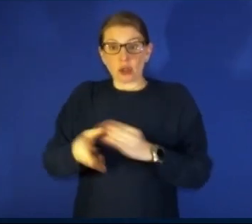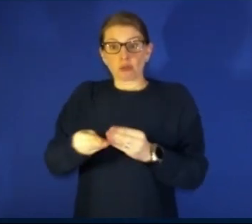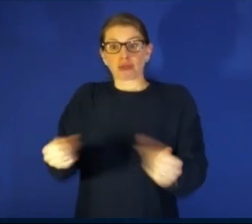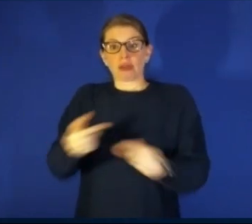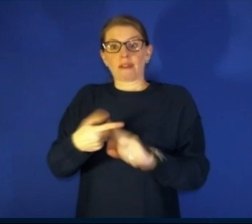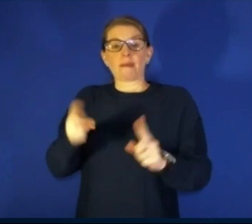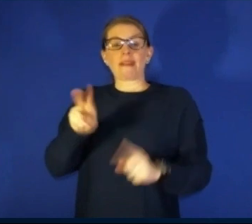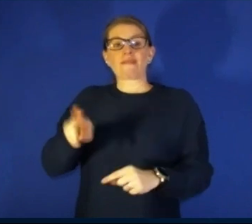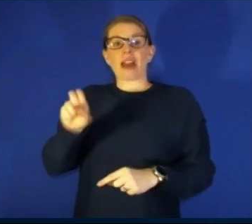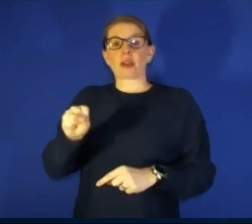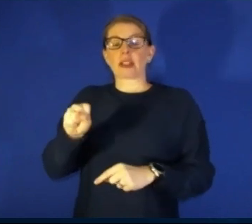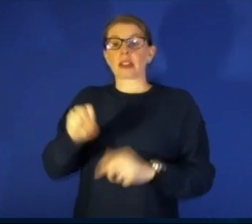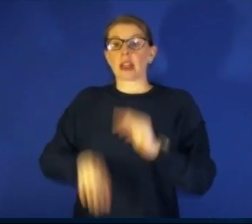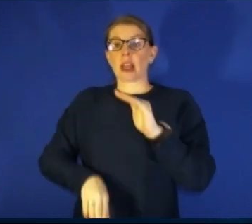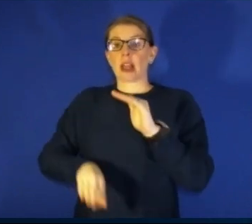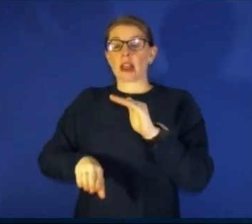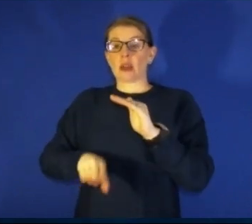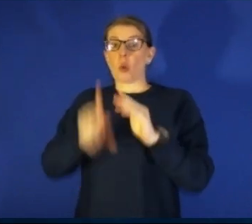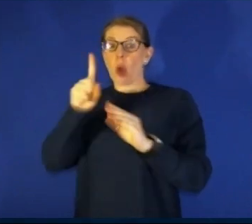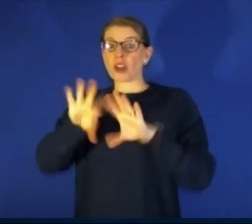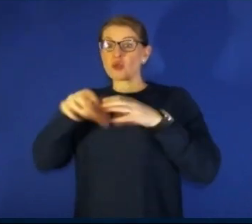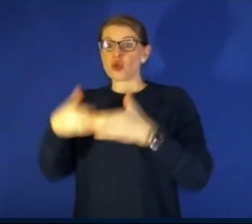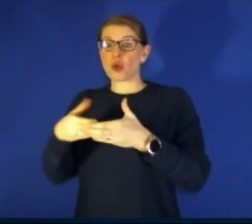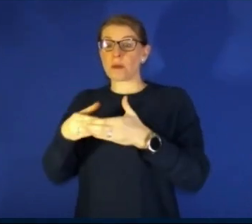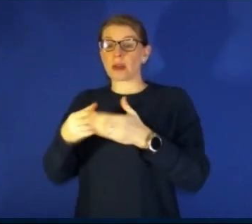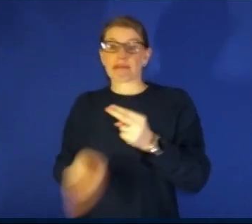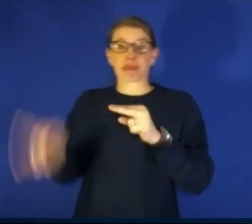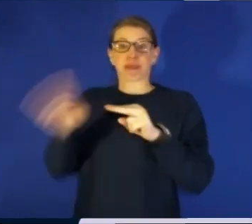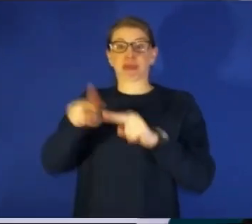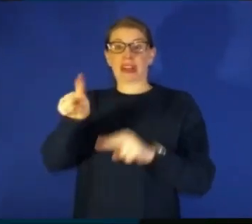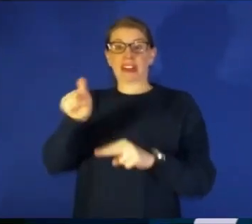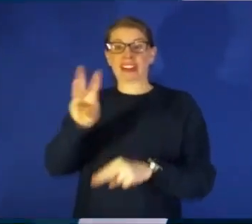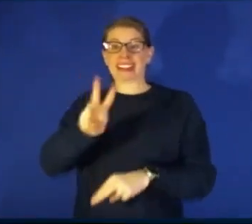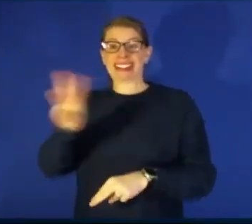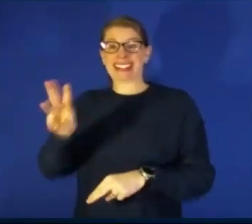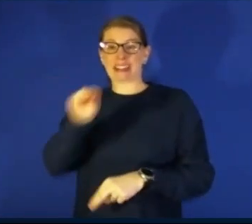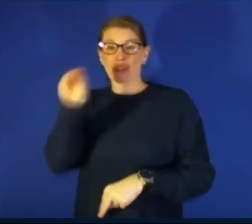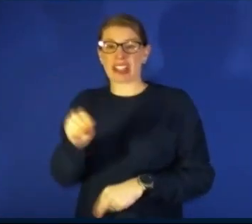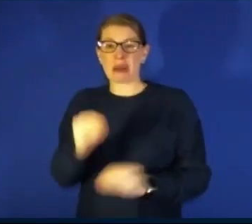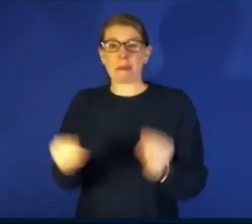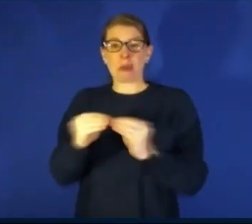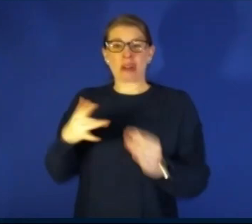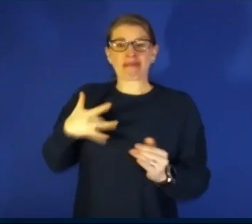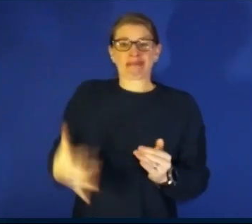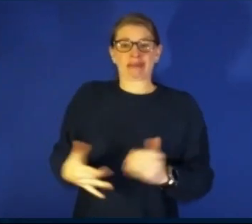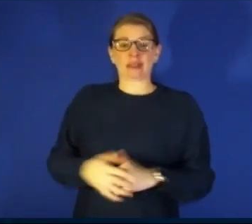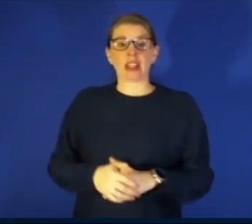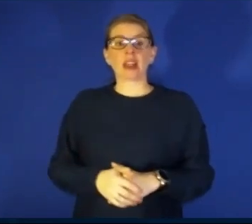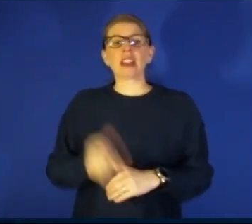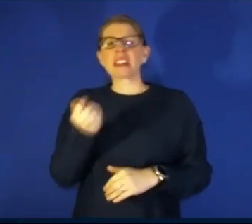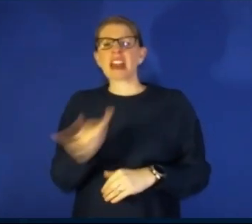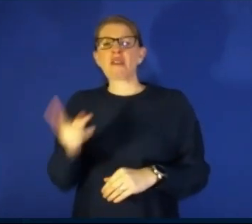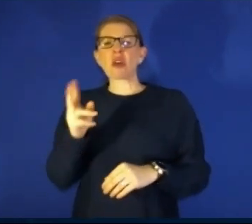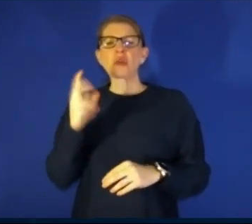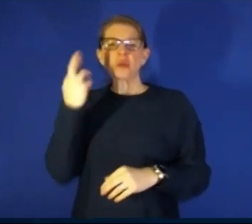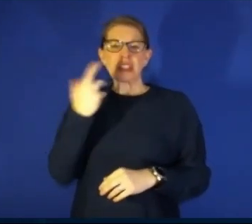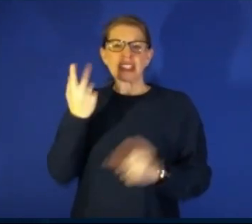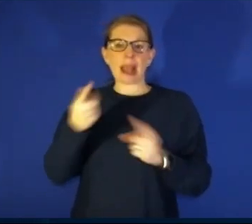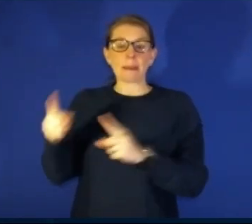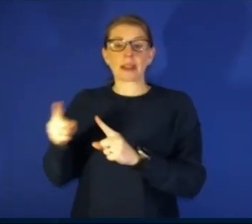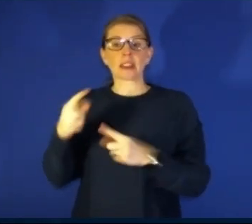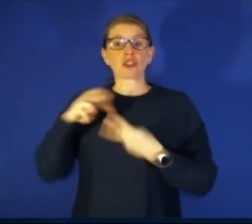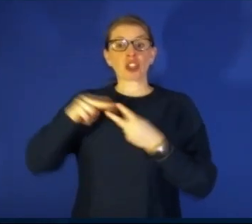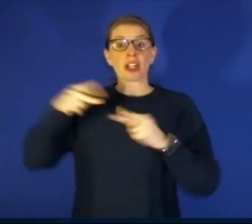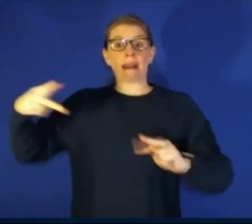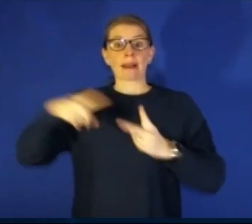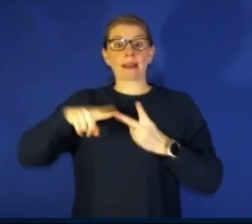up to 166% more likely. Doctors say there are several reasons why this is happening, including genetics, the virus